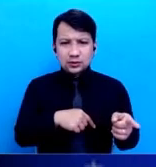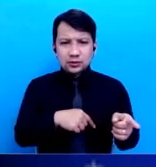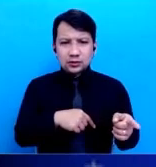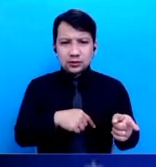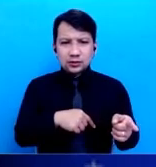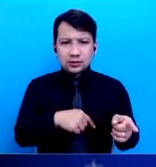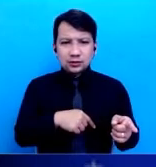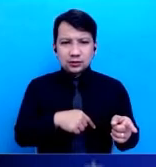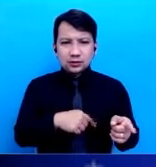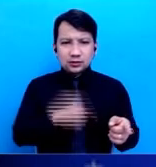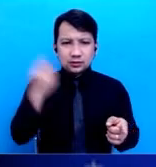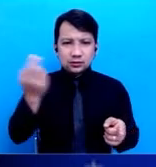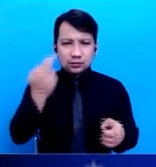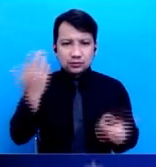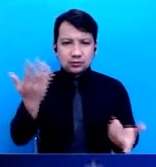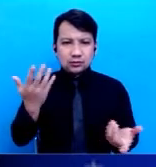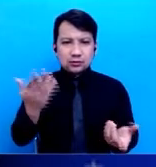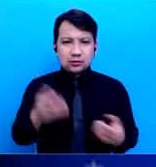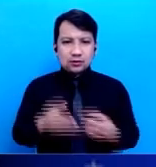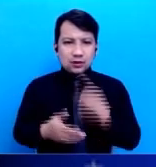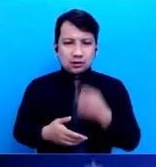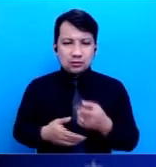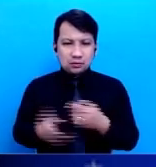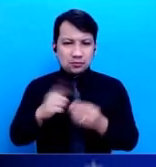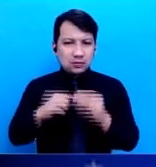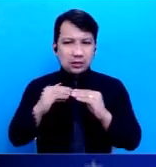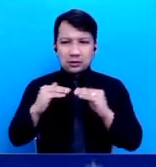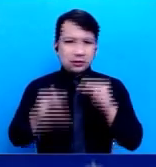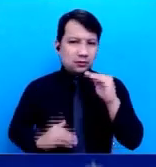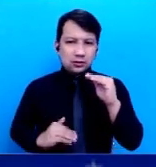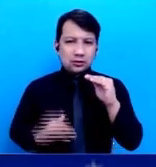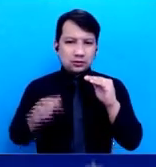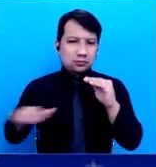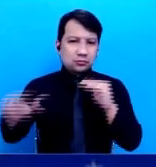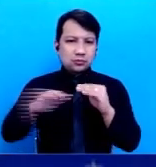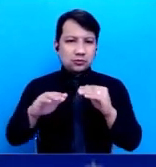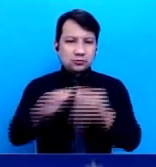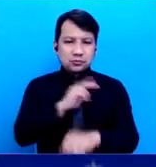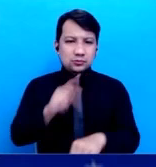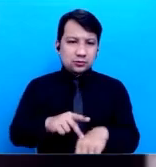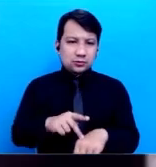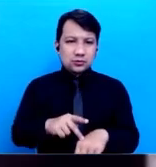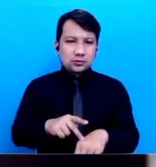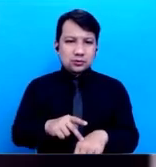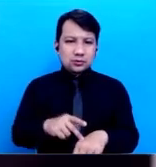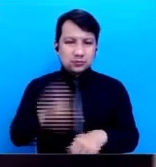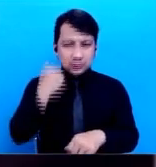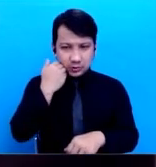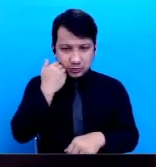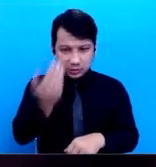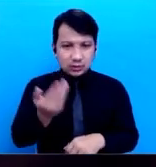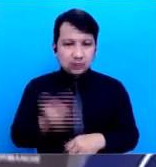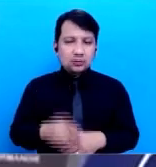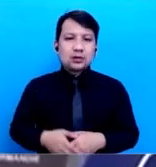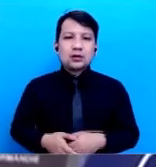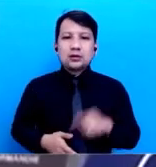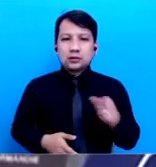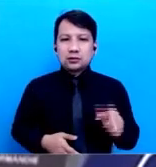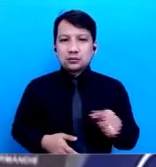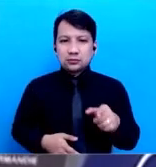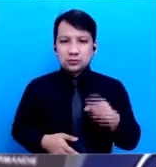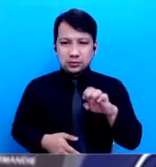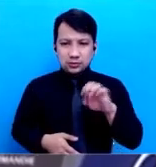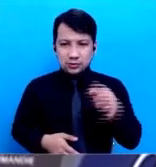reasons that I believe is fair. Not for me, for the country. It's a shame. Kwento ni EJ,